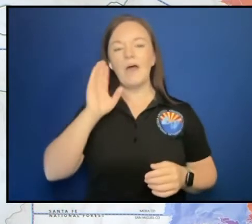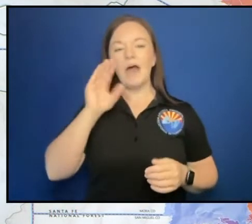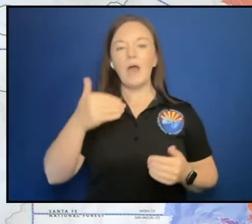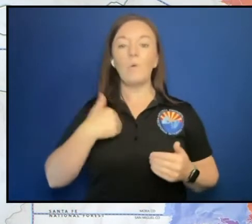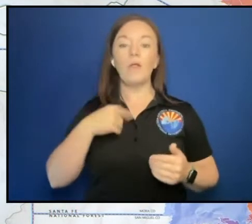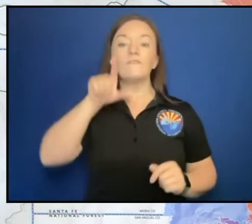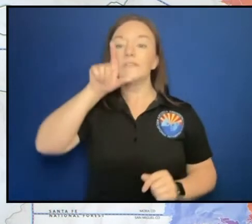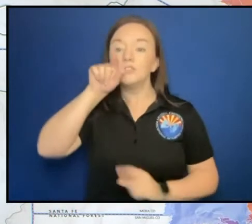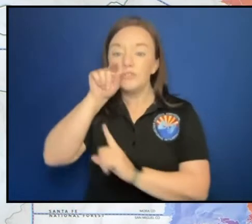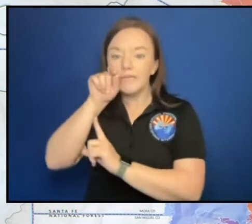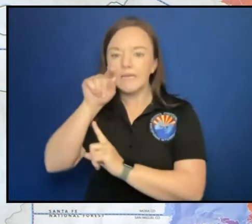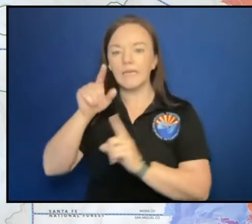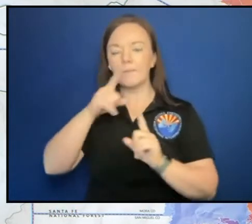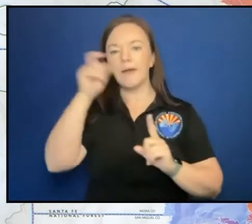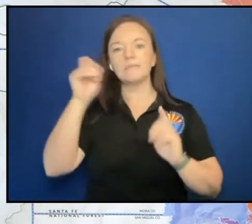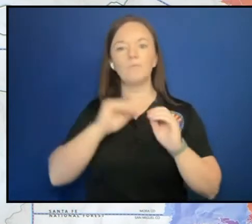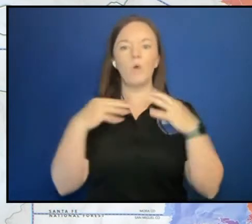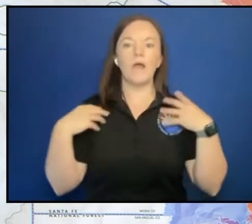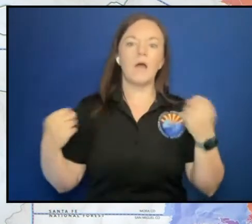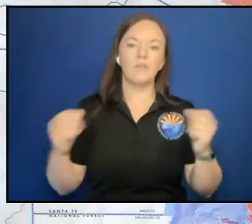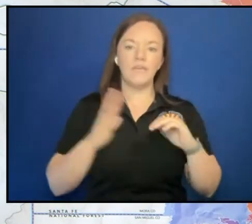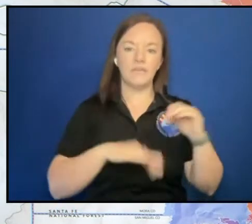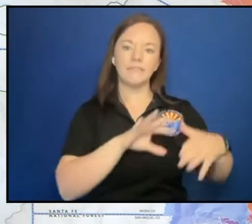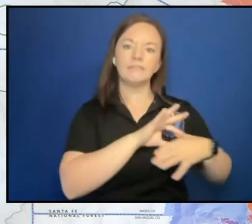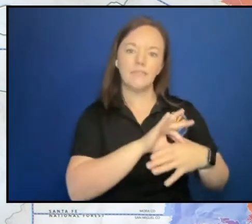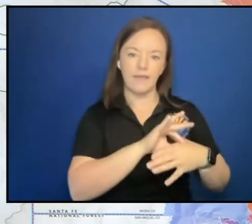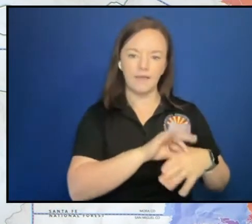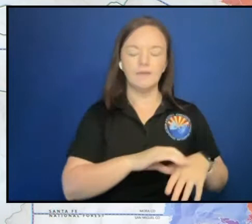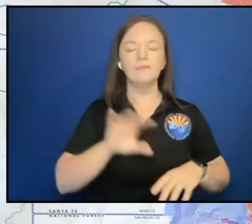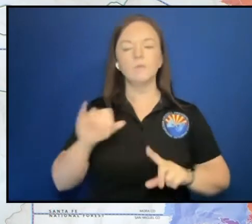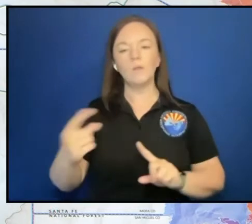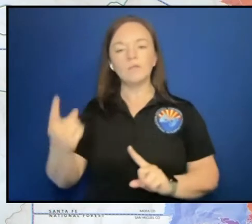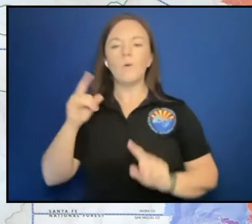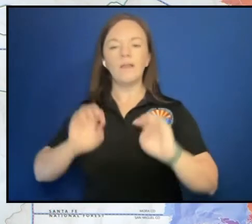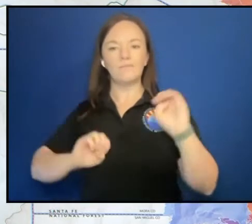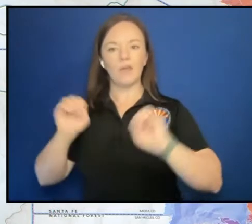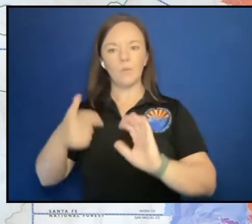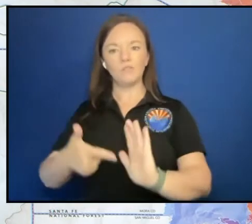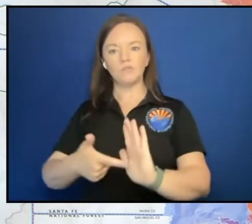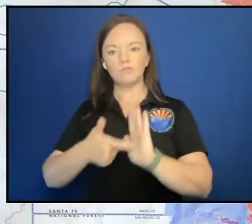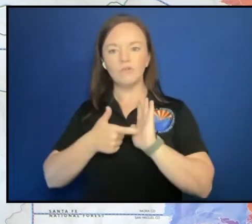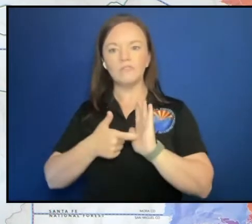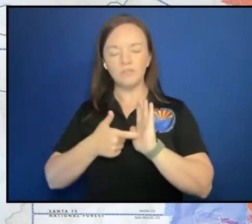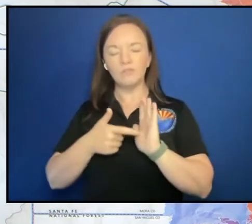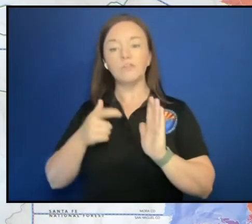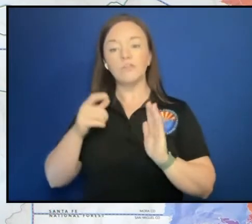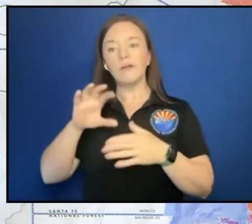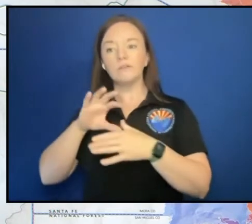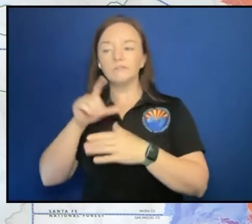because it's better for me. So that would be an evaluation criteria, is that chicken's probably better for you than pizza.